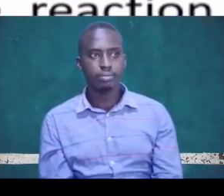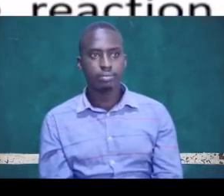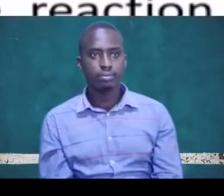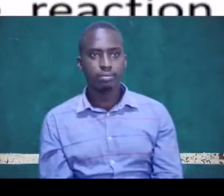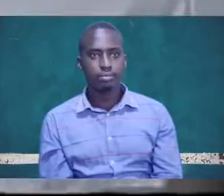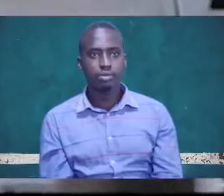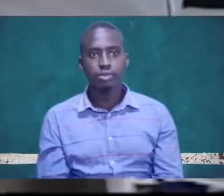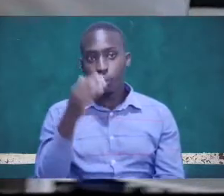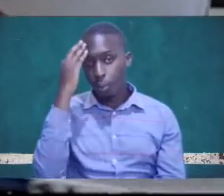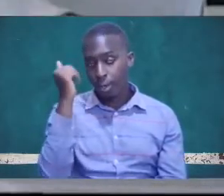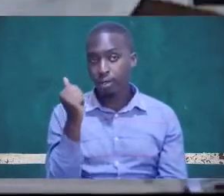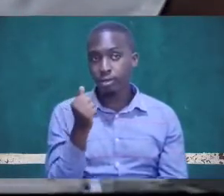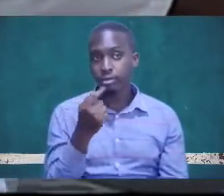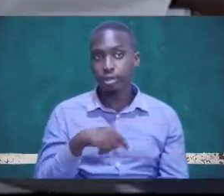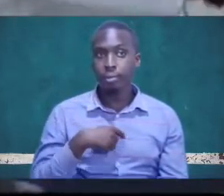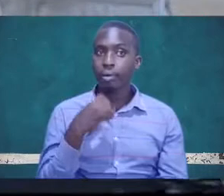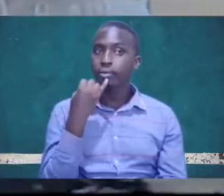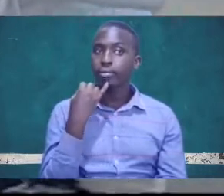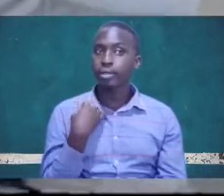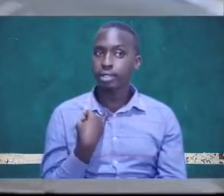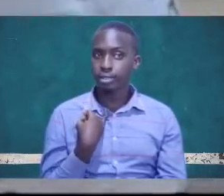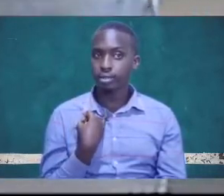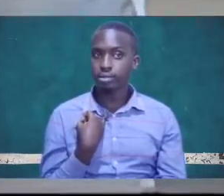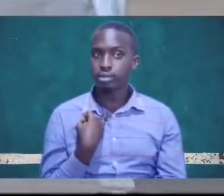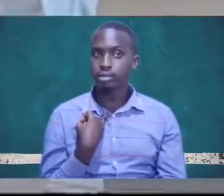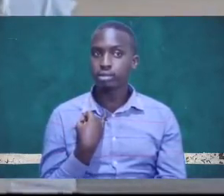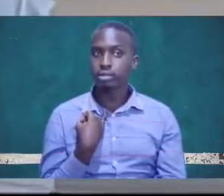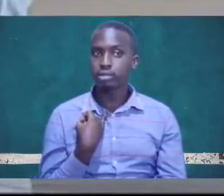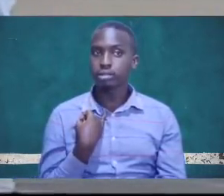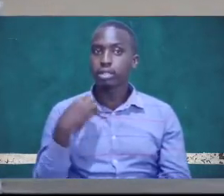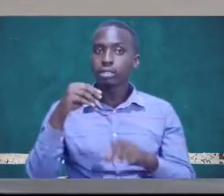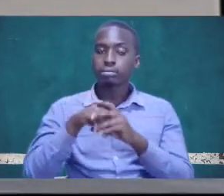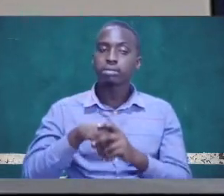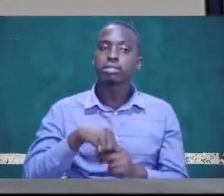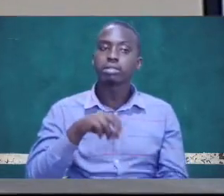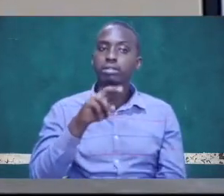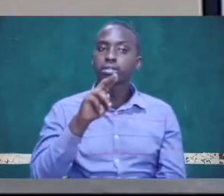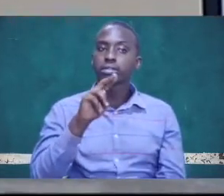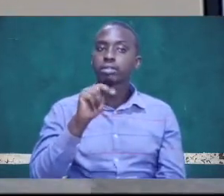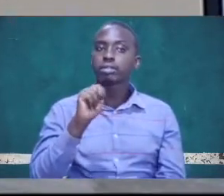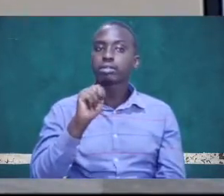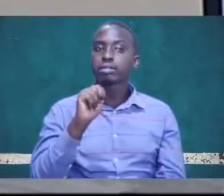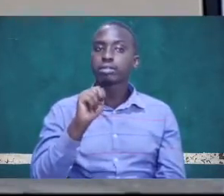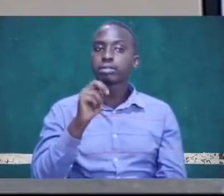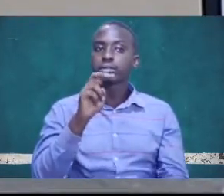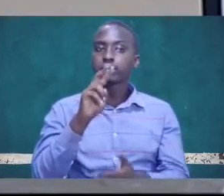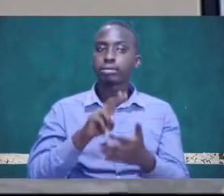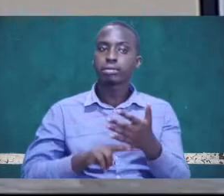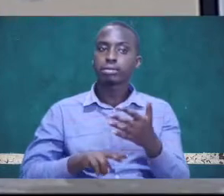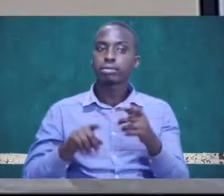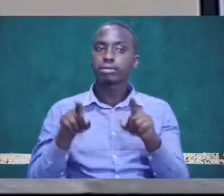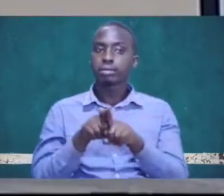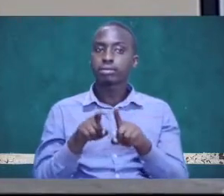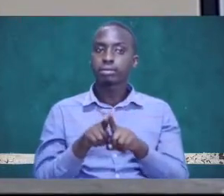It's because they are telling us in a nuclear fusion reaction, a nucleus of